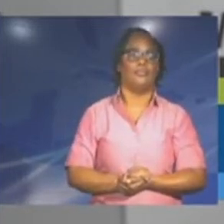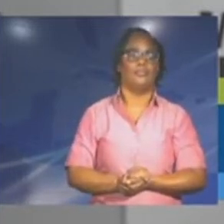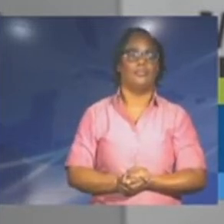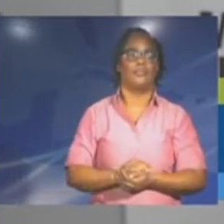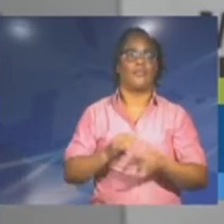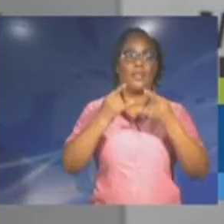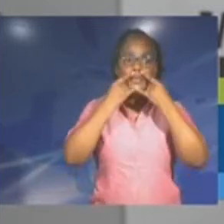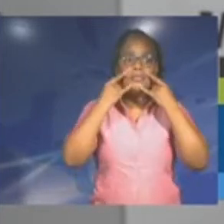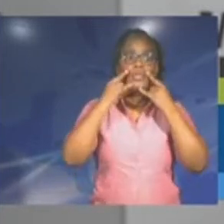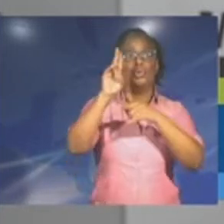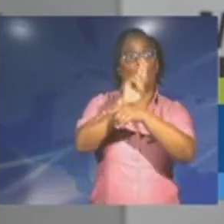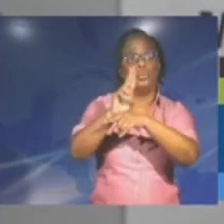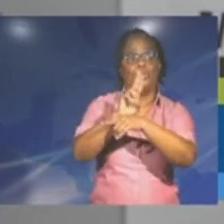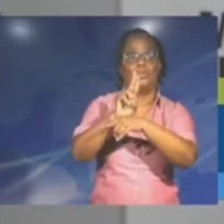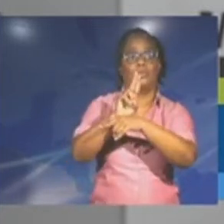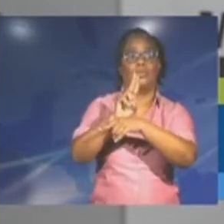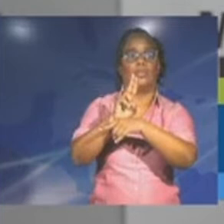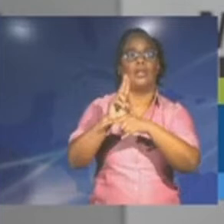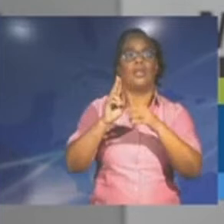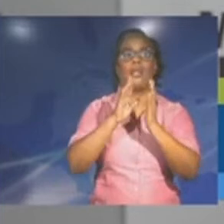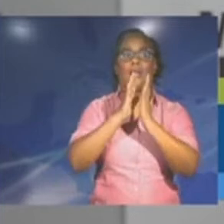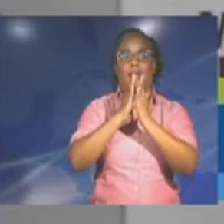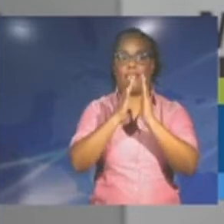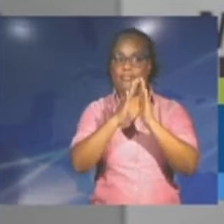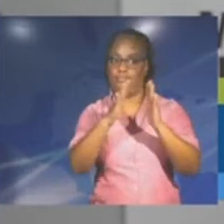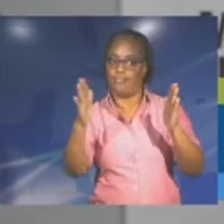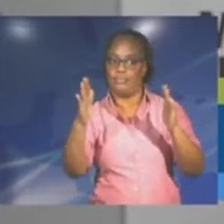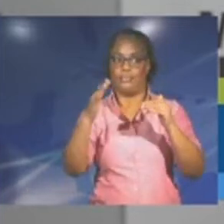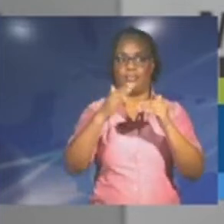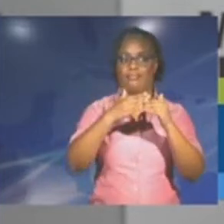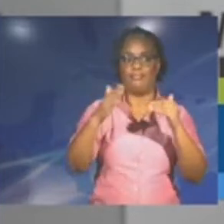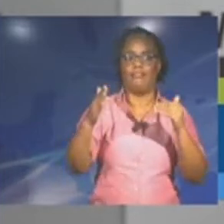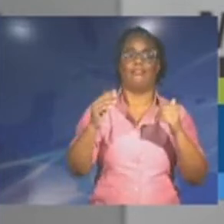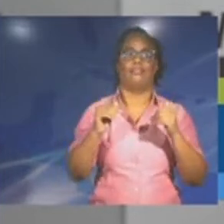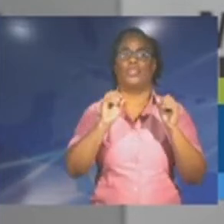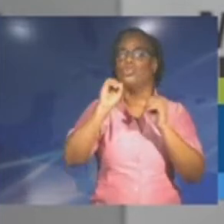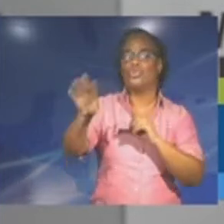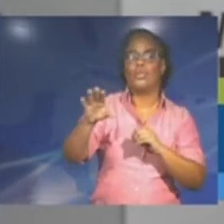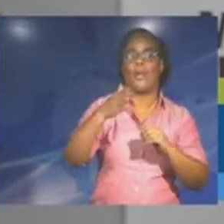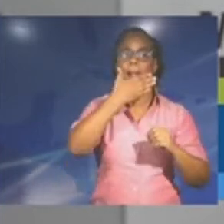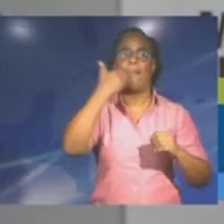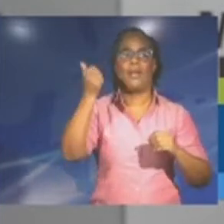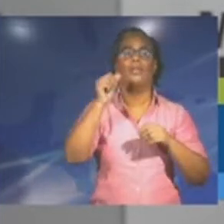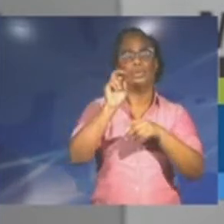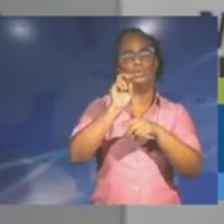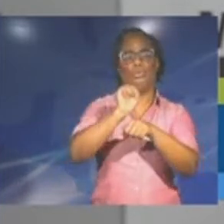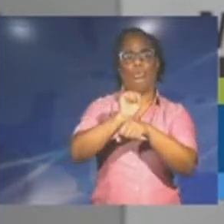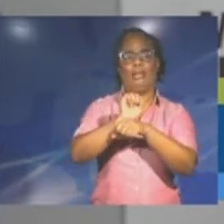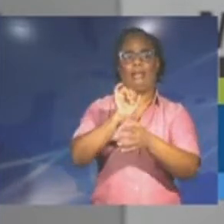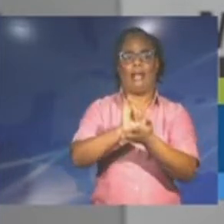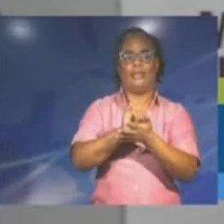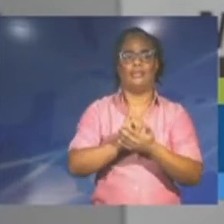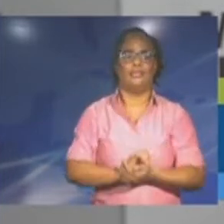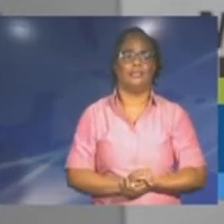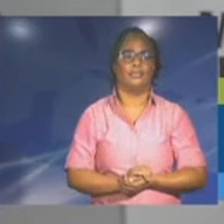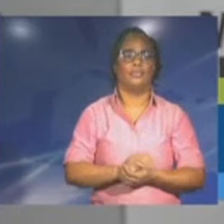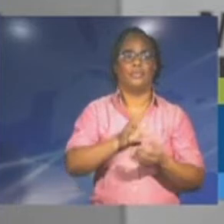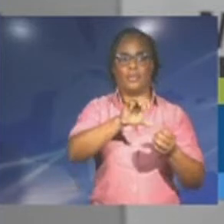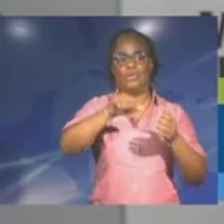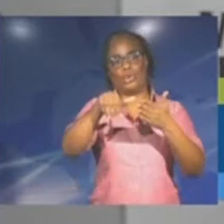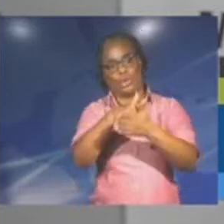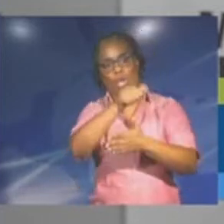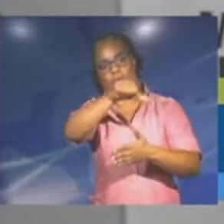In terms of best practice, that's the way it should be worn. You have a new one. It is very unlikely that you will get the accumulation of viruses, or certainly